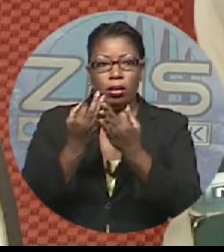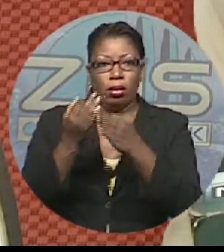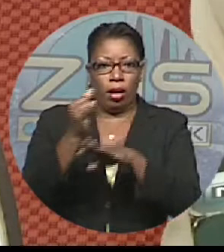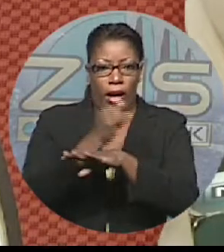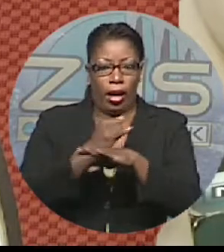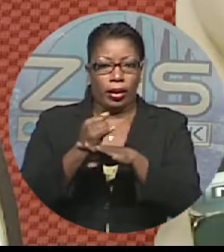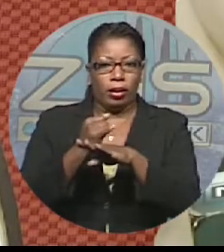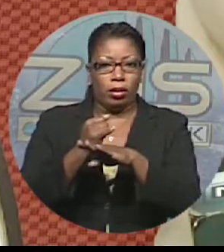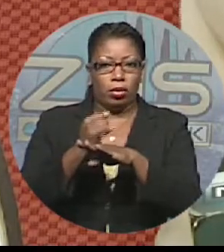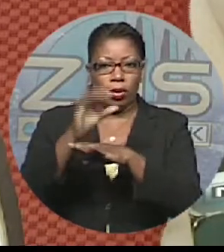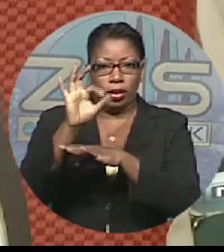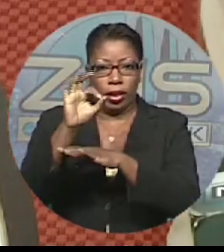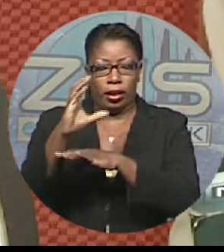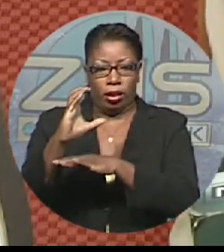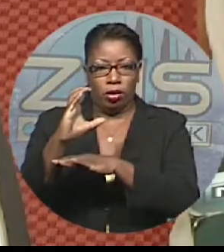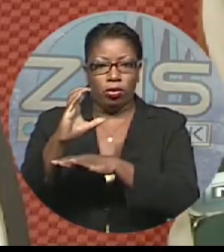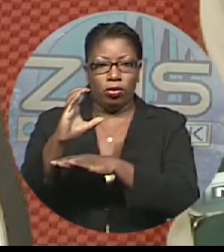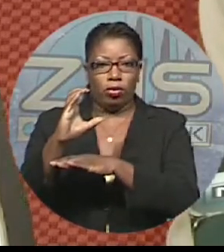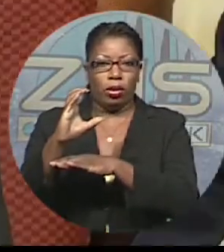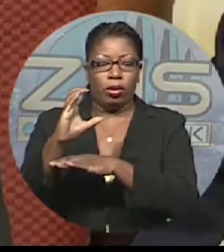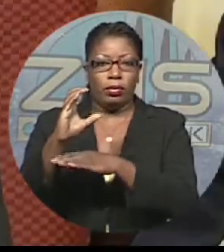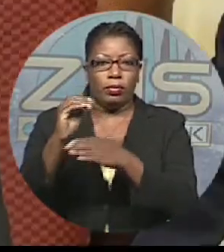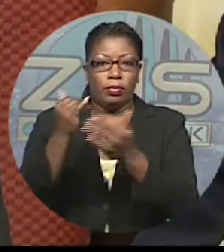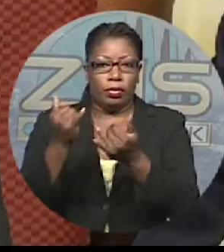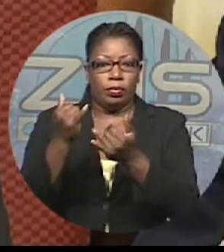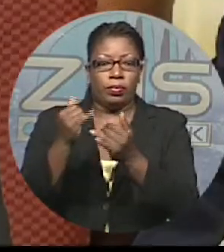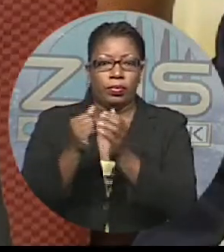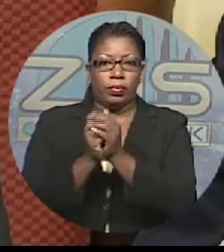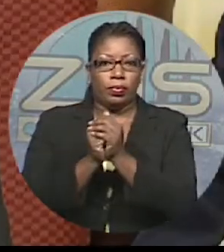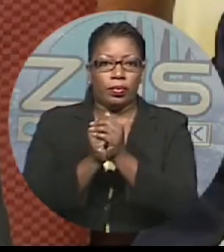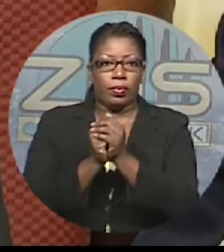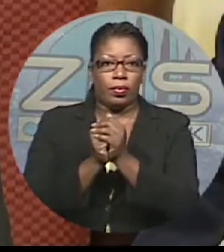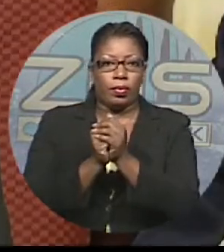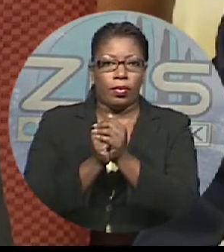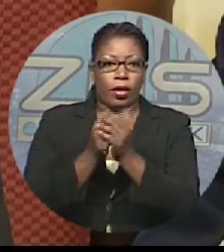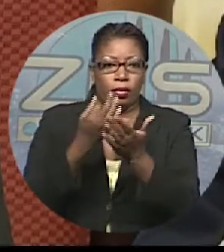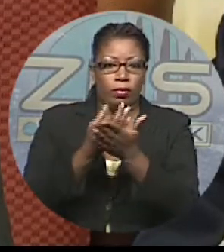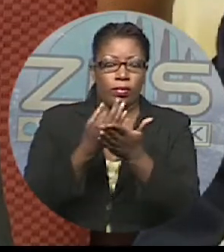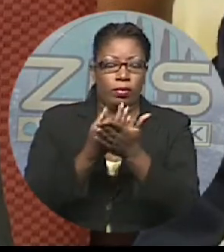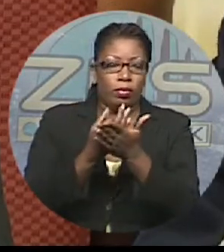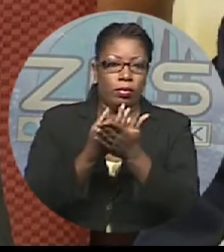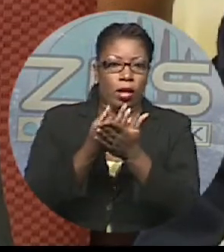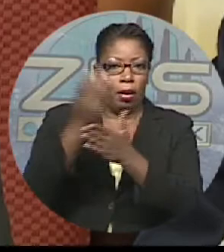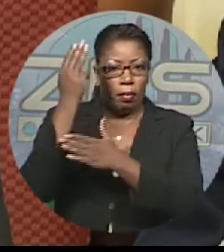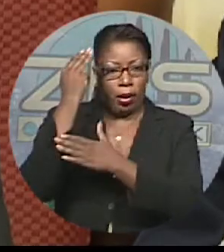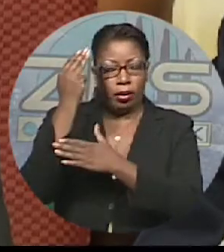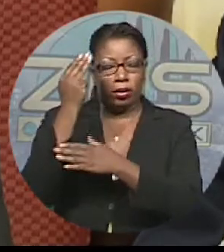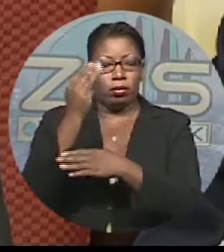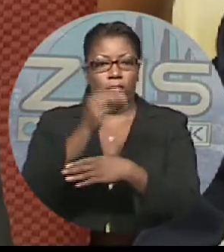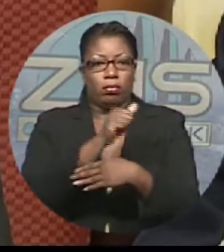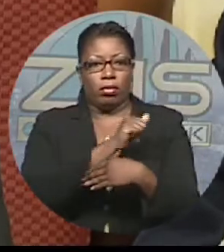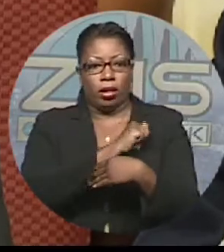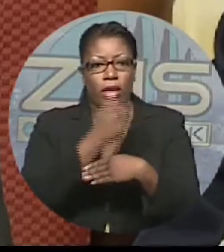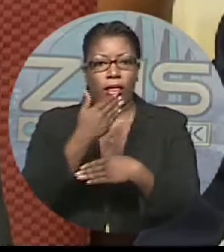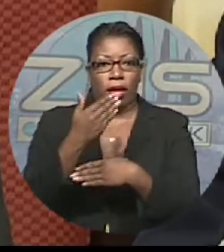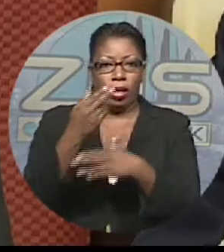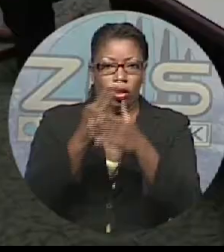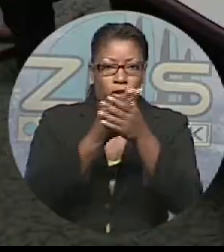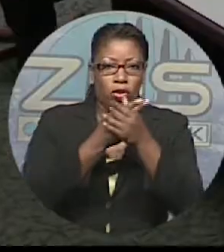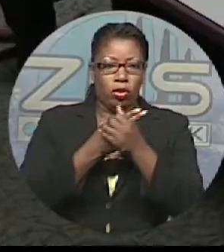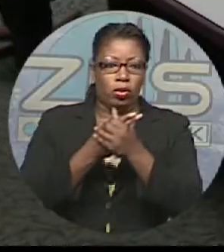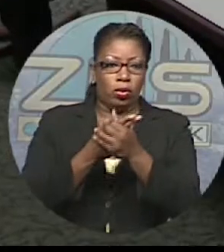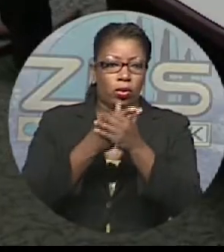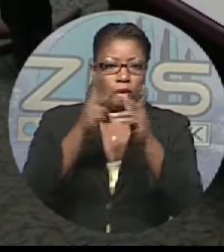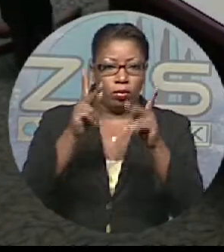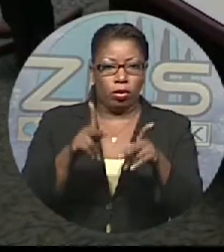Islands, that'll be 9, and the Family Islands now be 1,000. Minister of State for Finance, the Honorable Michael Halkidis, thanks union executives